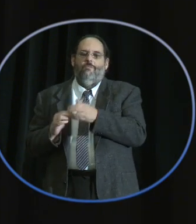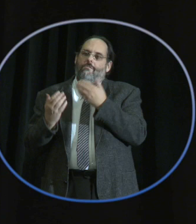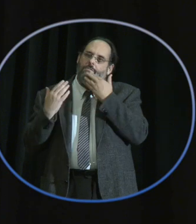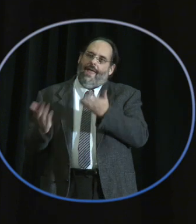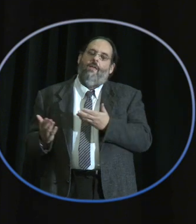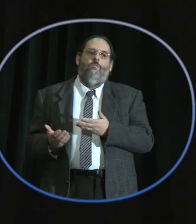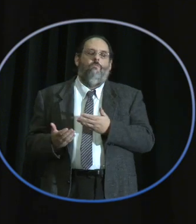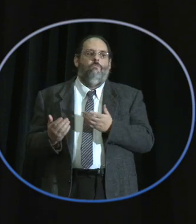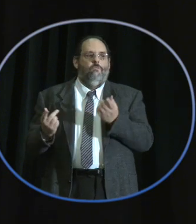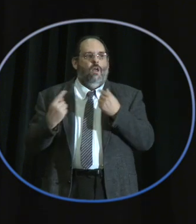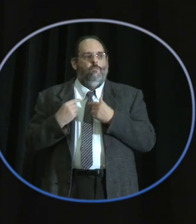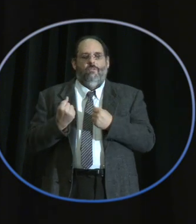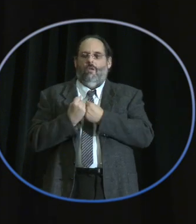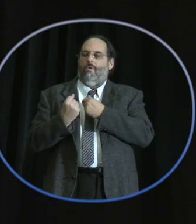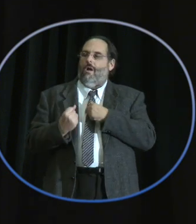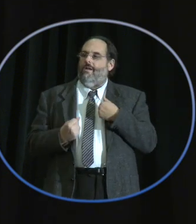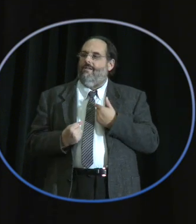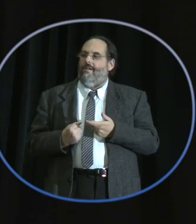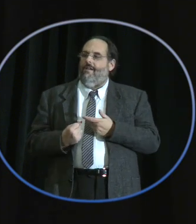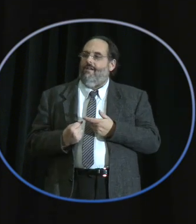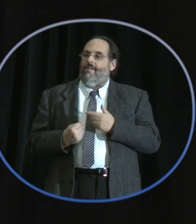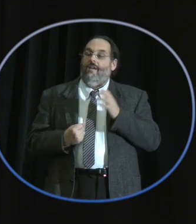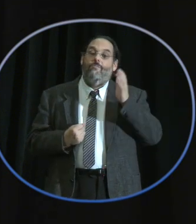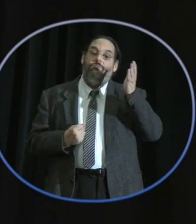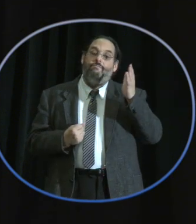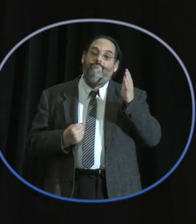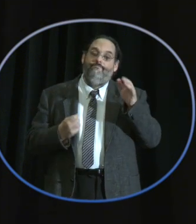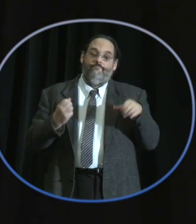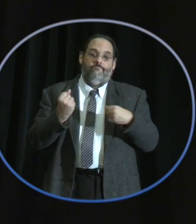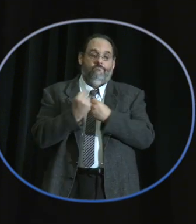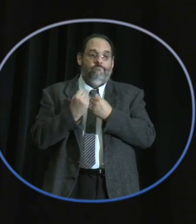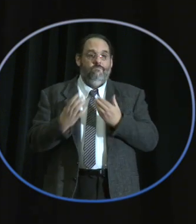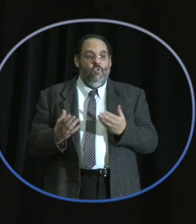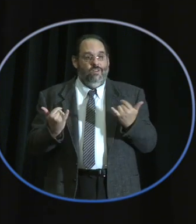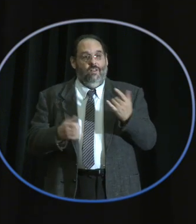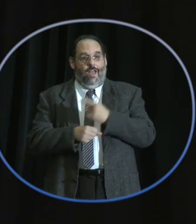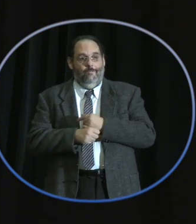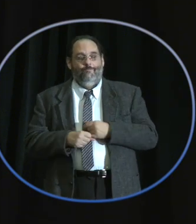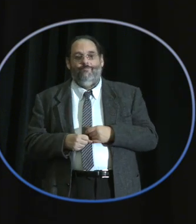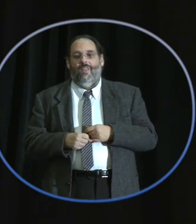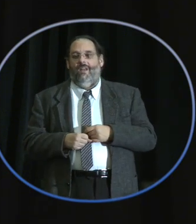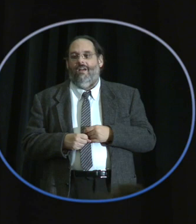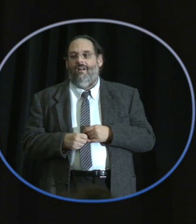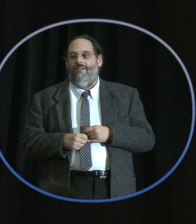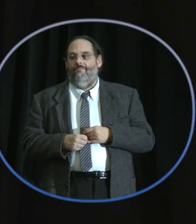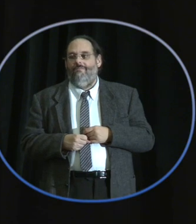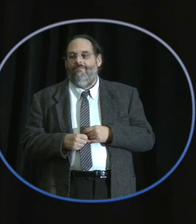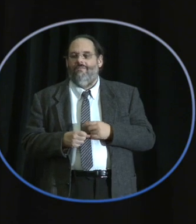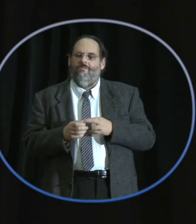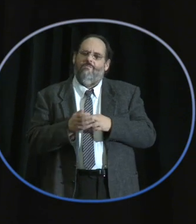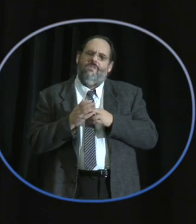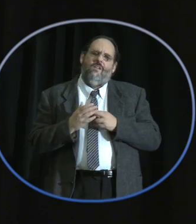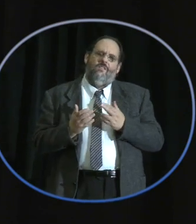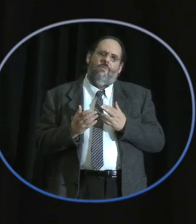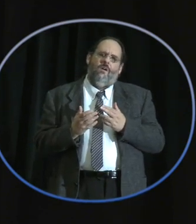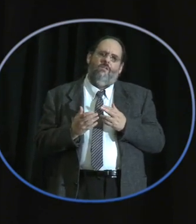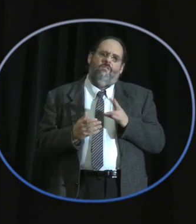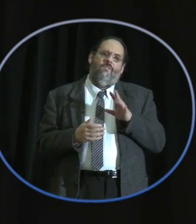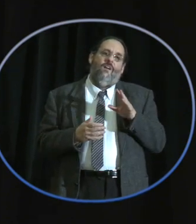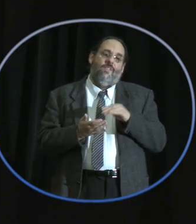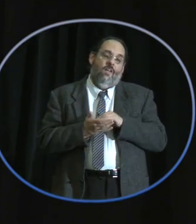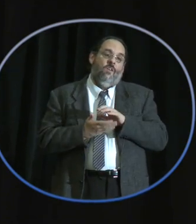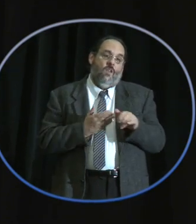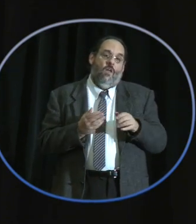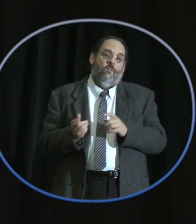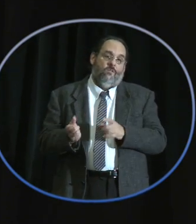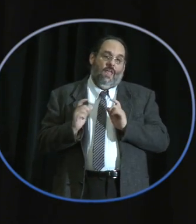thankful. They are our presenting sponsor, and which represents about a